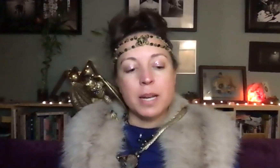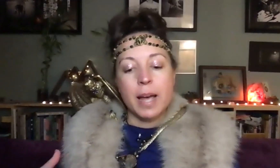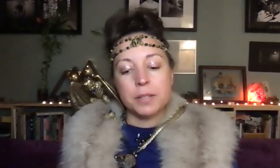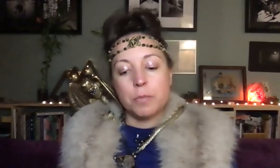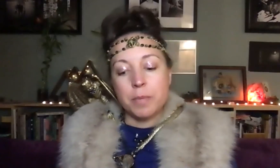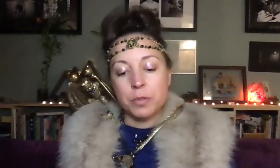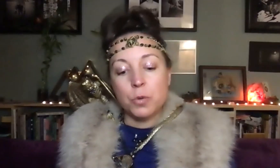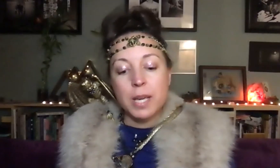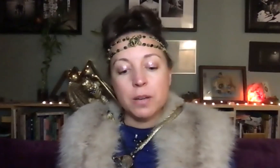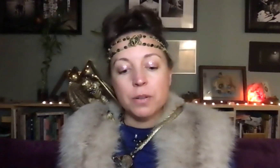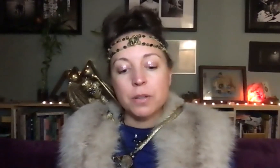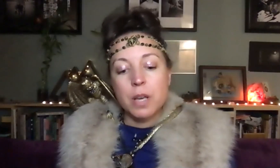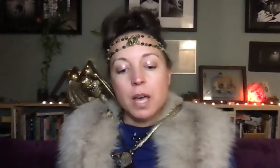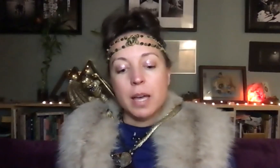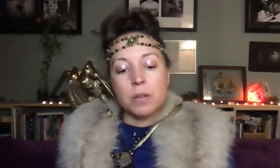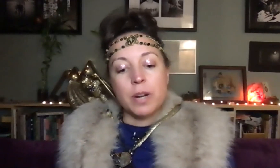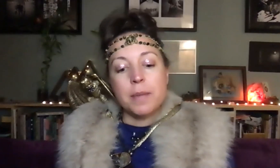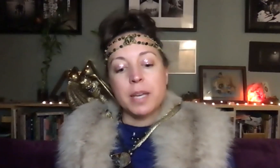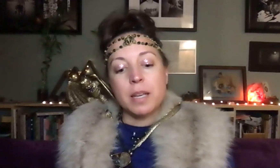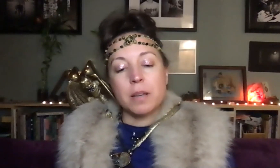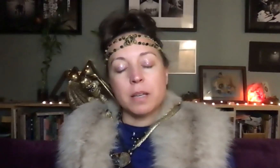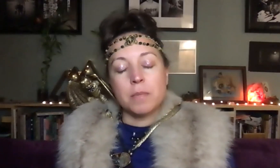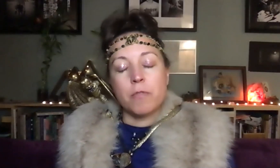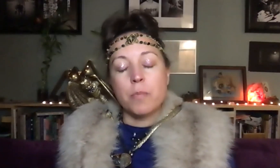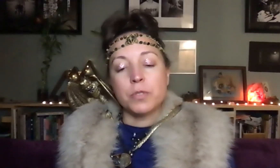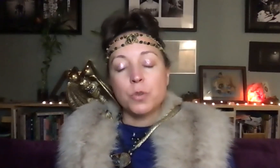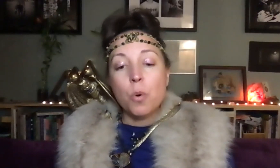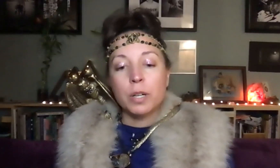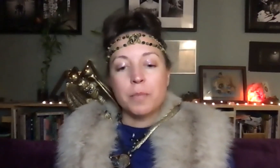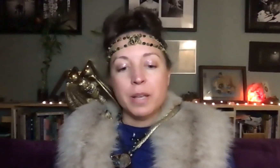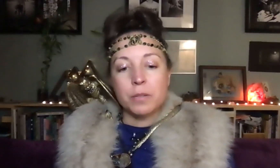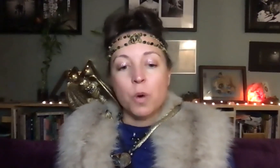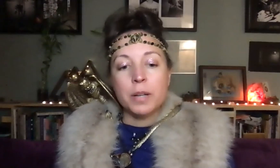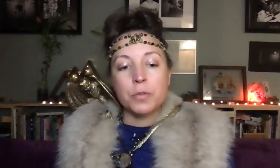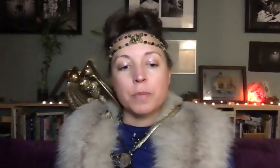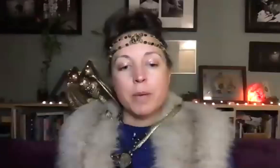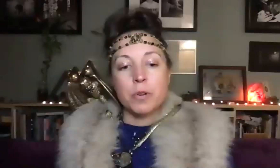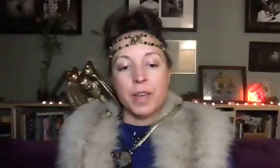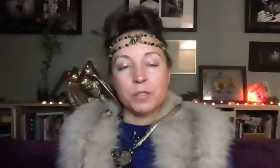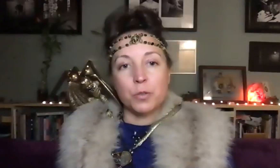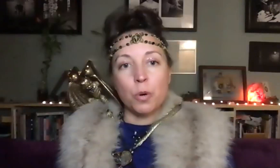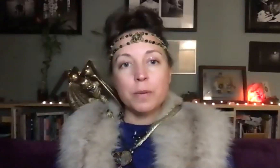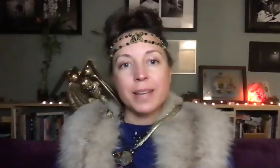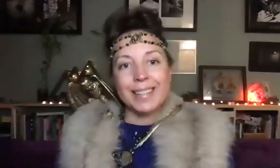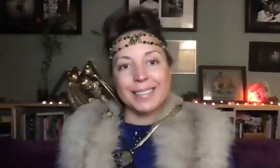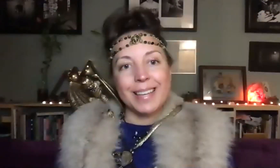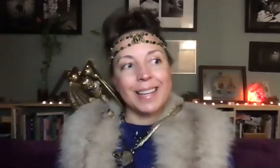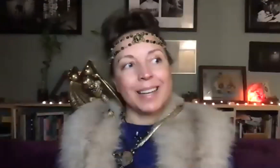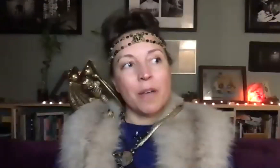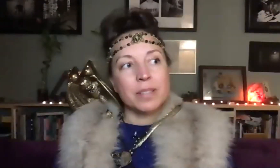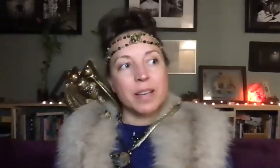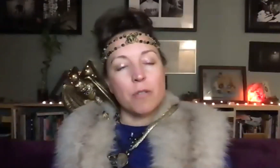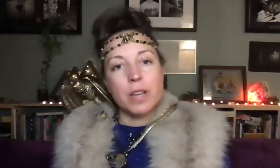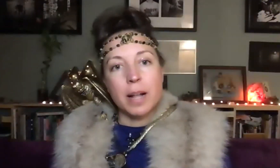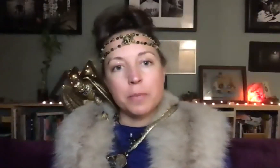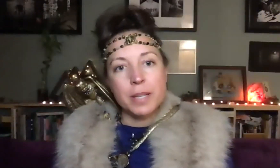are being asked to be able to heal. And what I'm getting from Storm is, one, to remember that Storm is in and